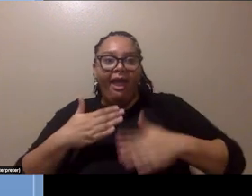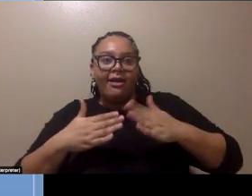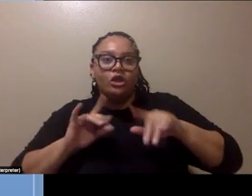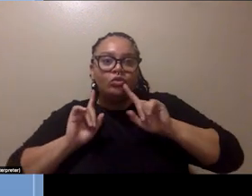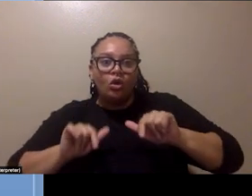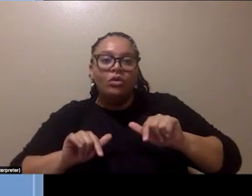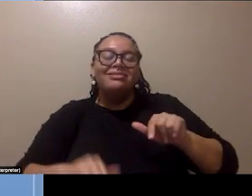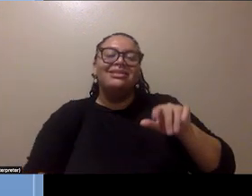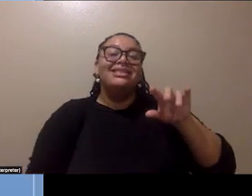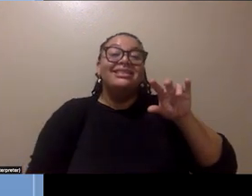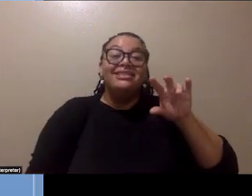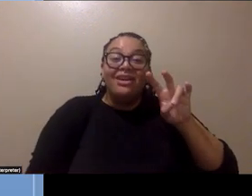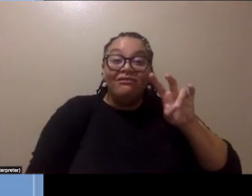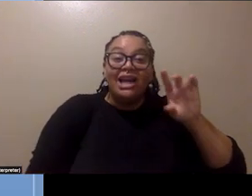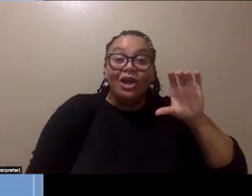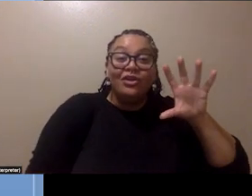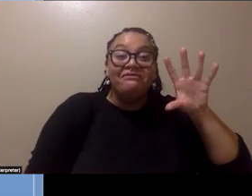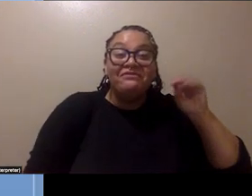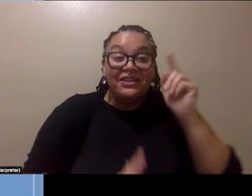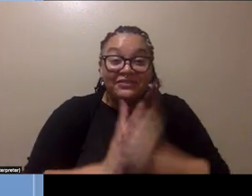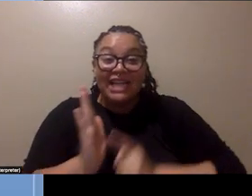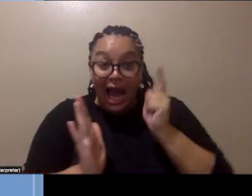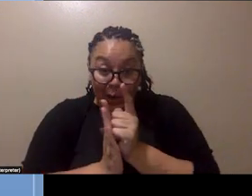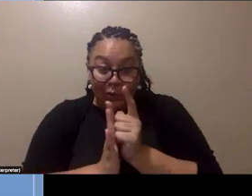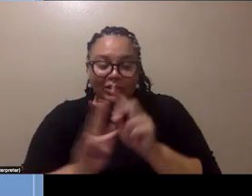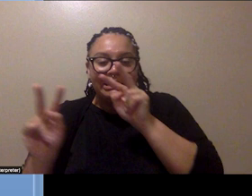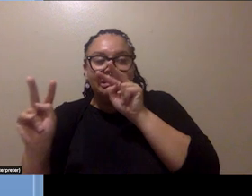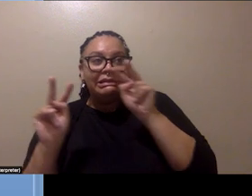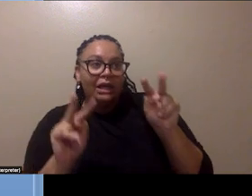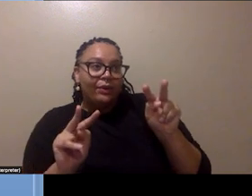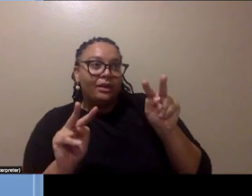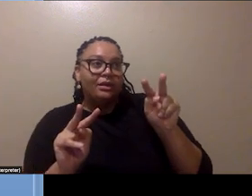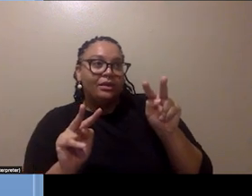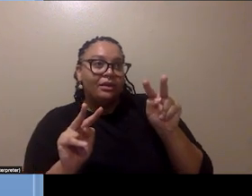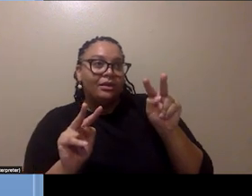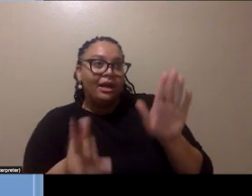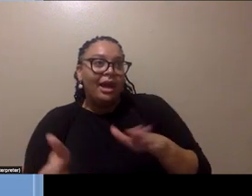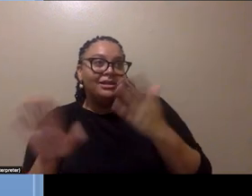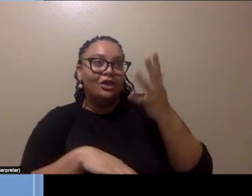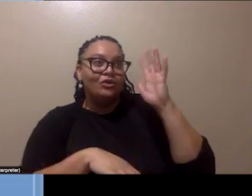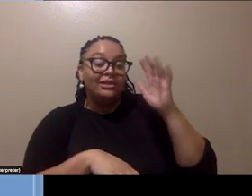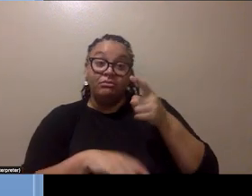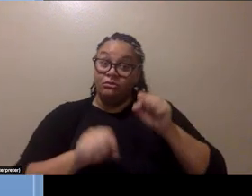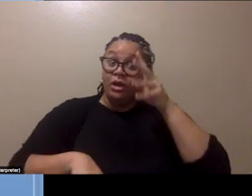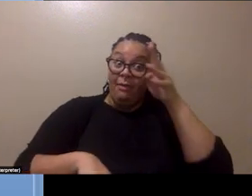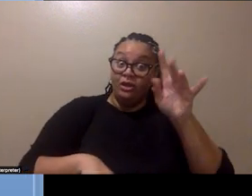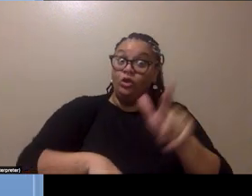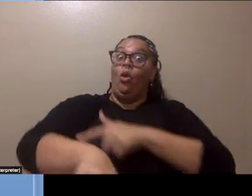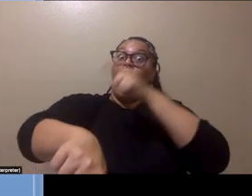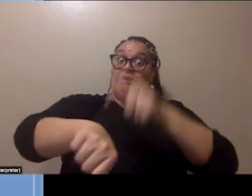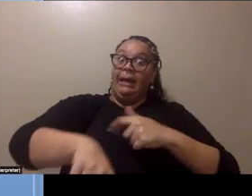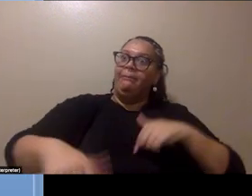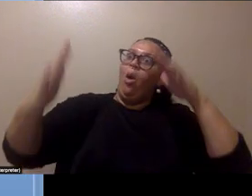than 750 hours of staring at dead trees, which is a lot of time. I'm sure you can imagine to be out in the